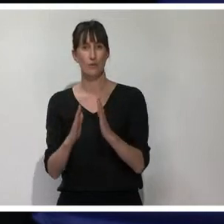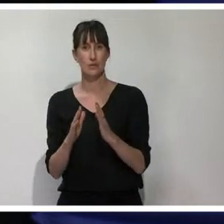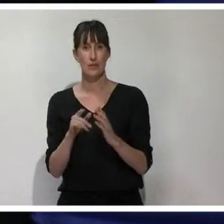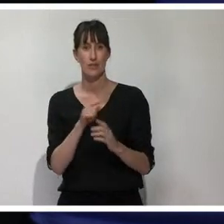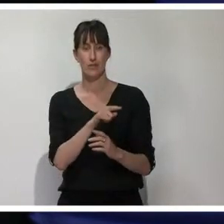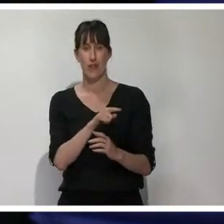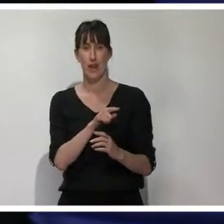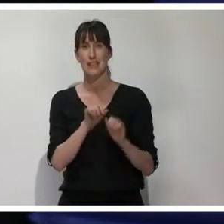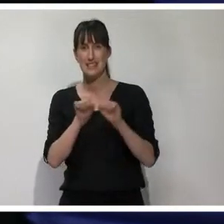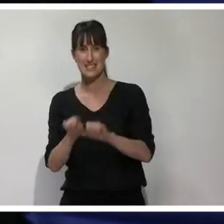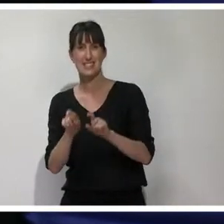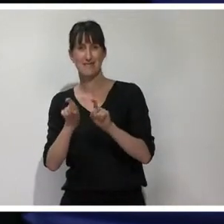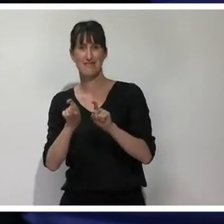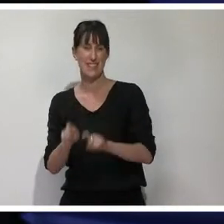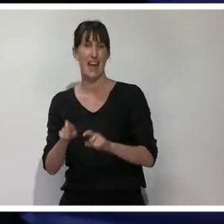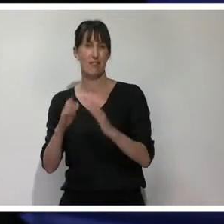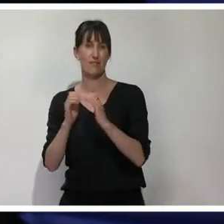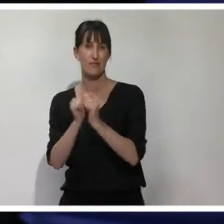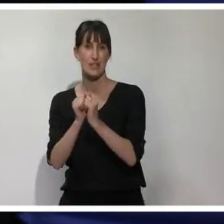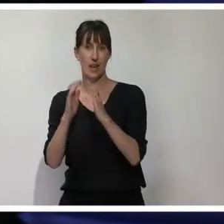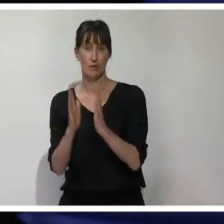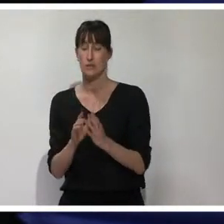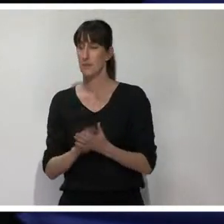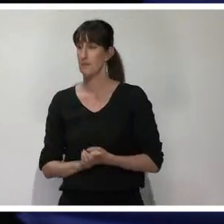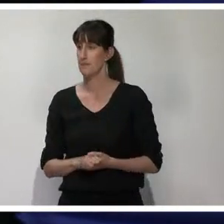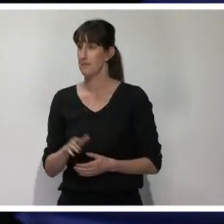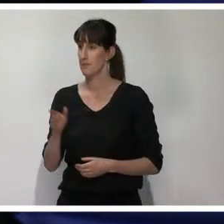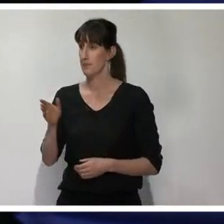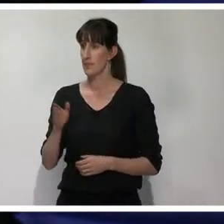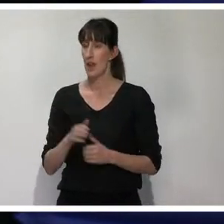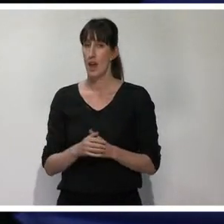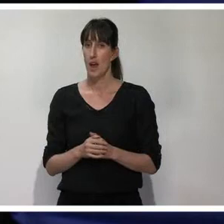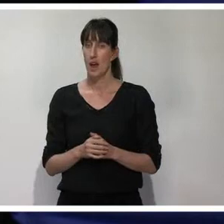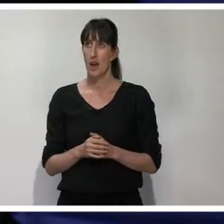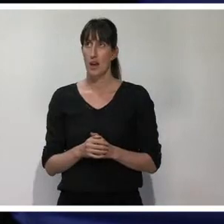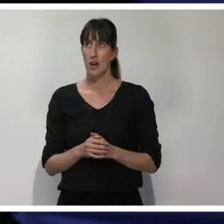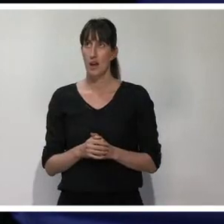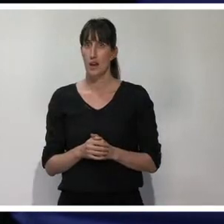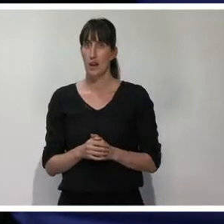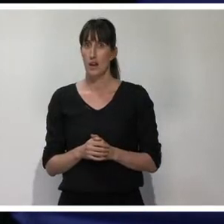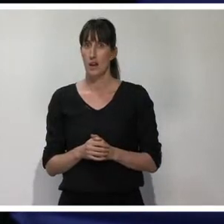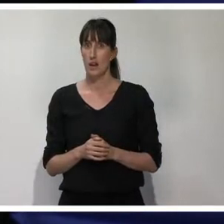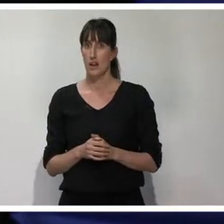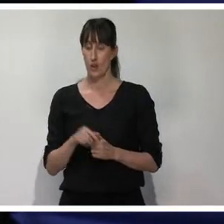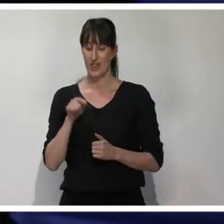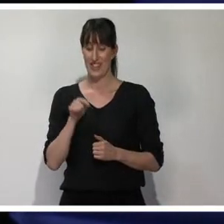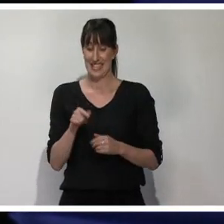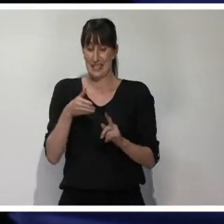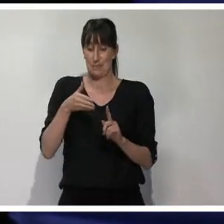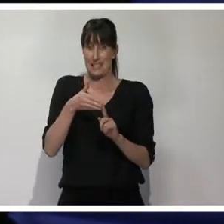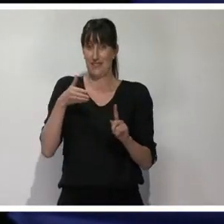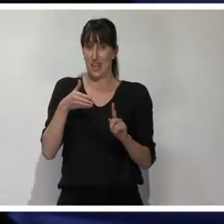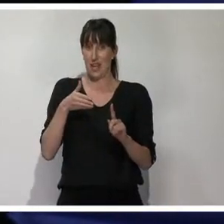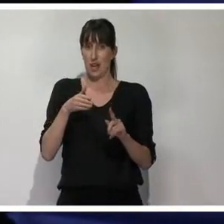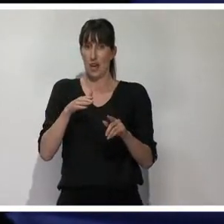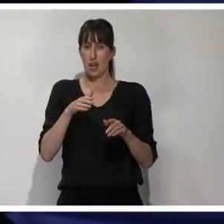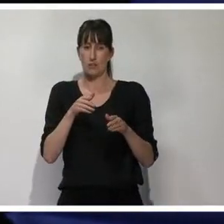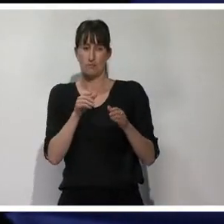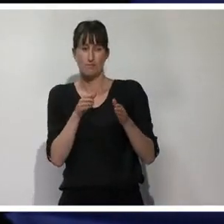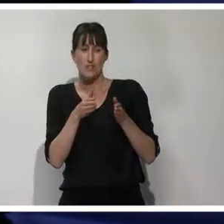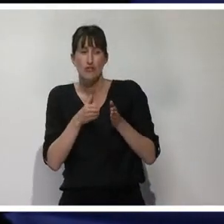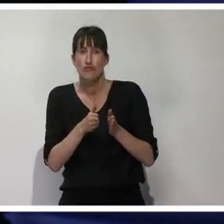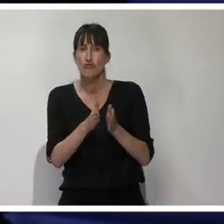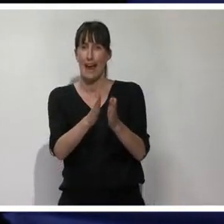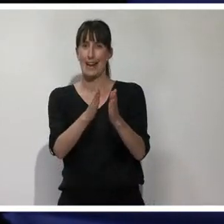we any closer to identifying the source of the strain, and is there any indication that anyone in